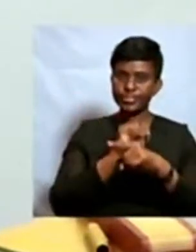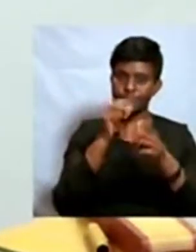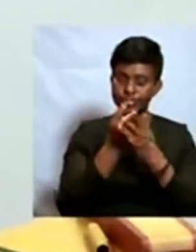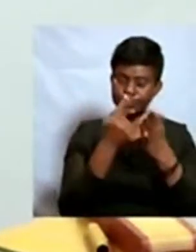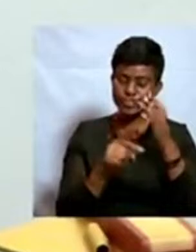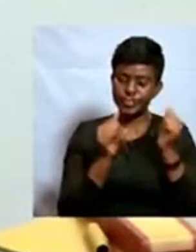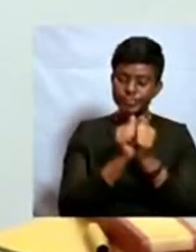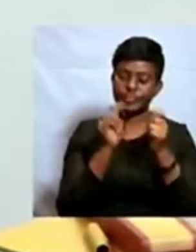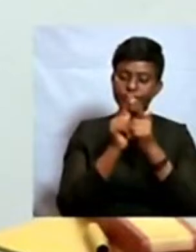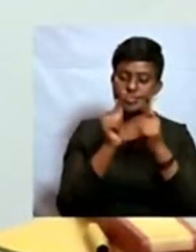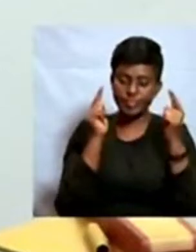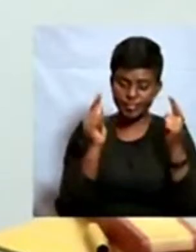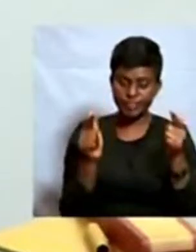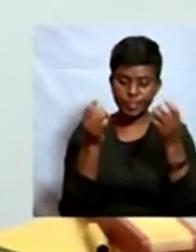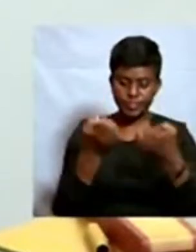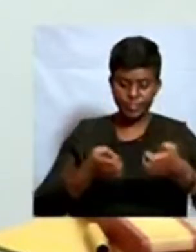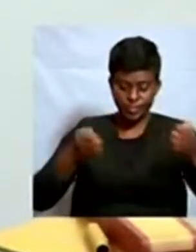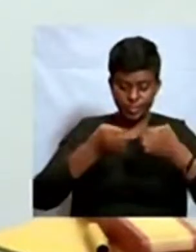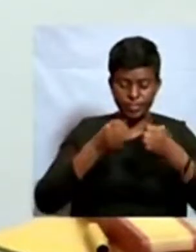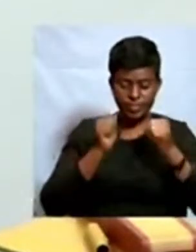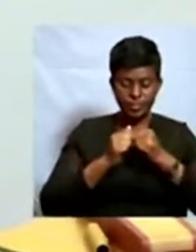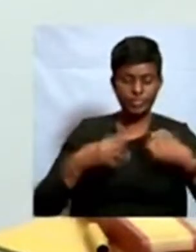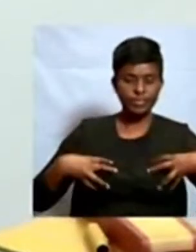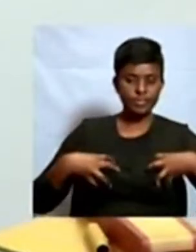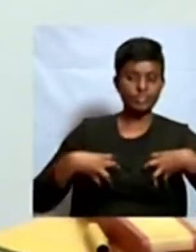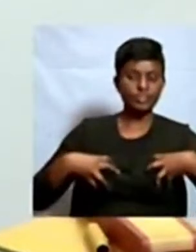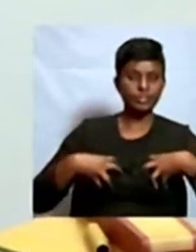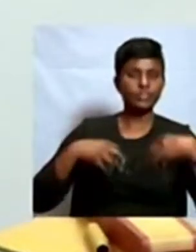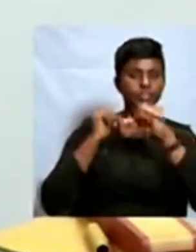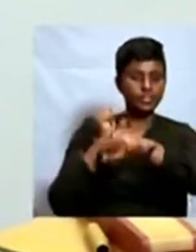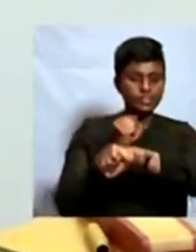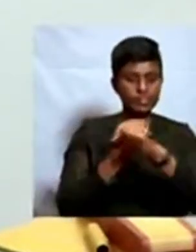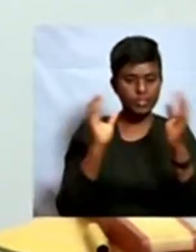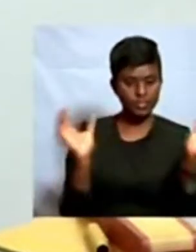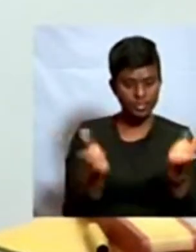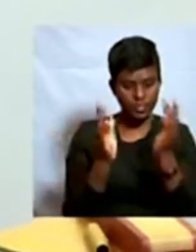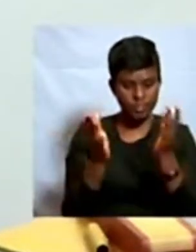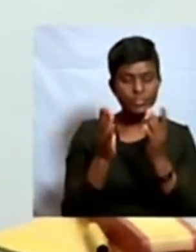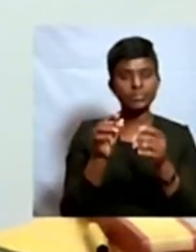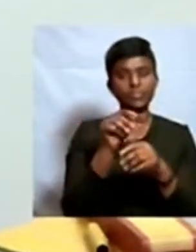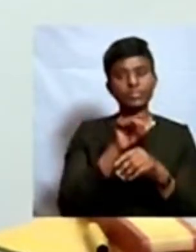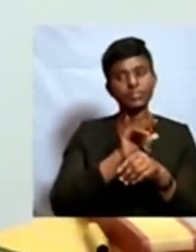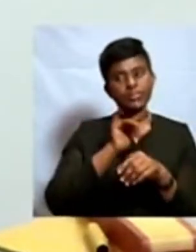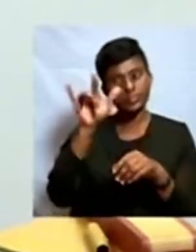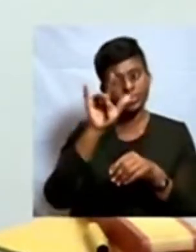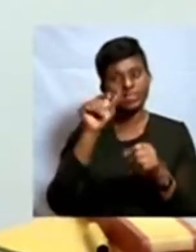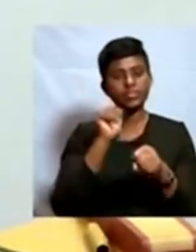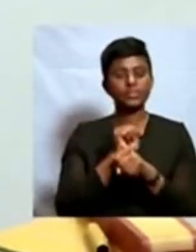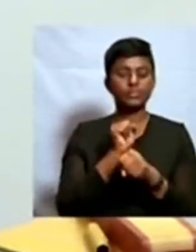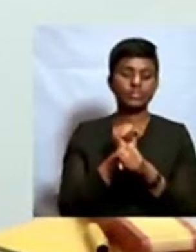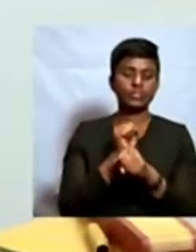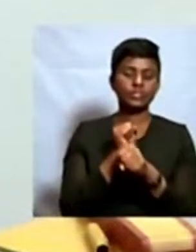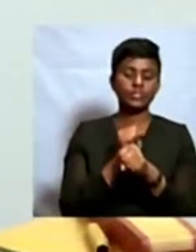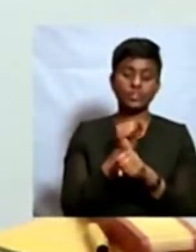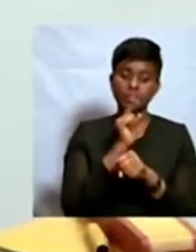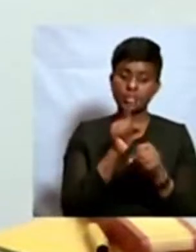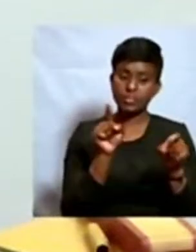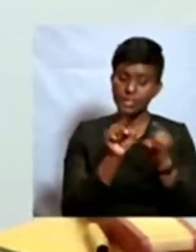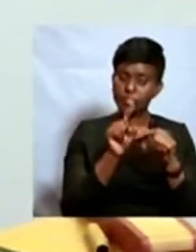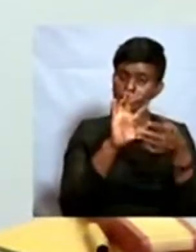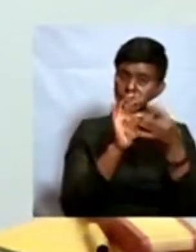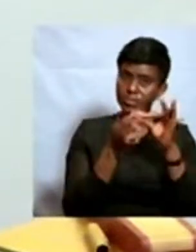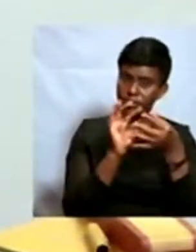with the broader environment and wildlife protection regulations, promoting sustainable aviation practices. By